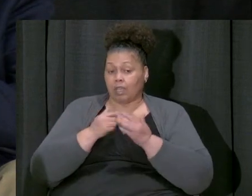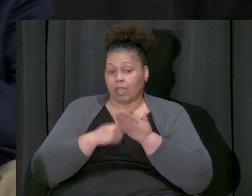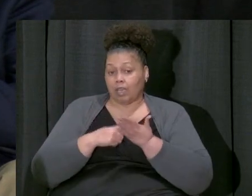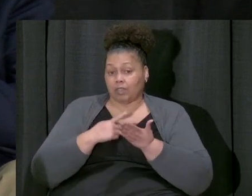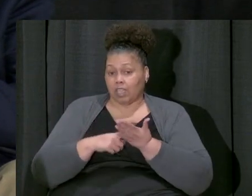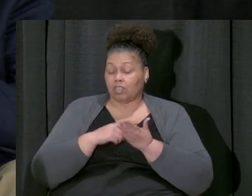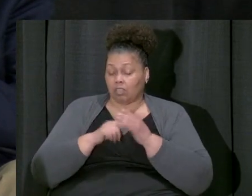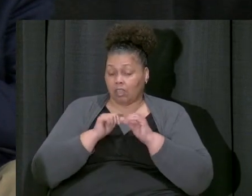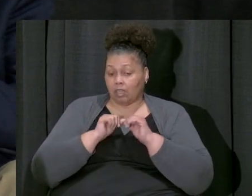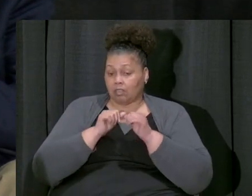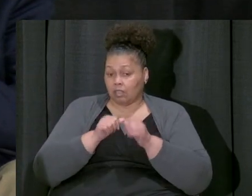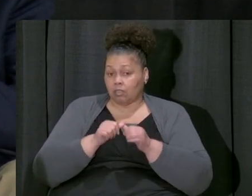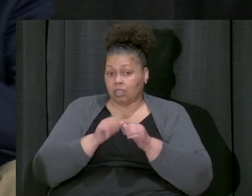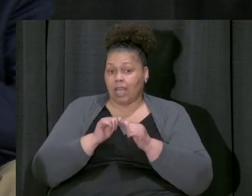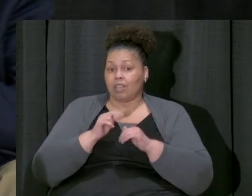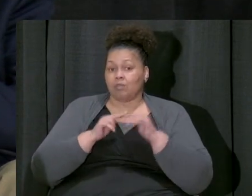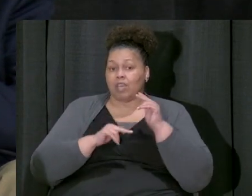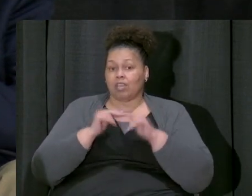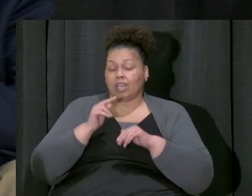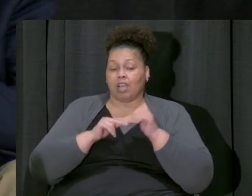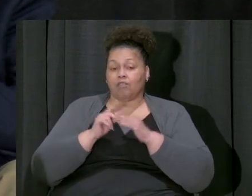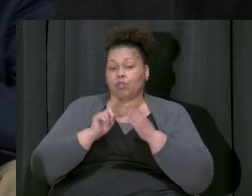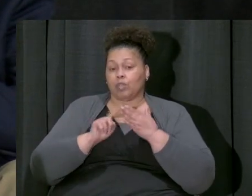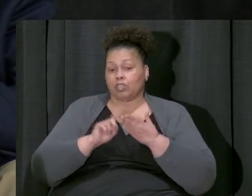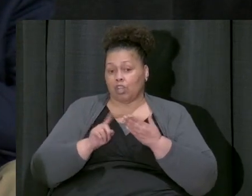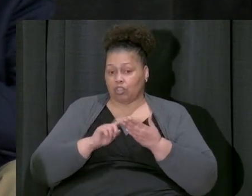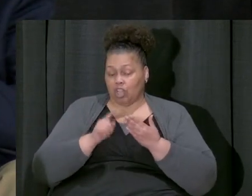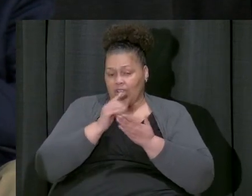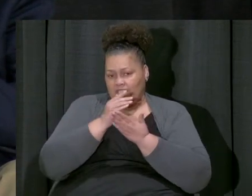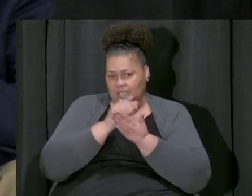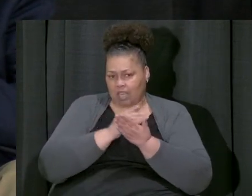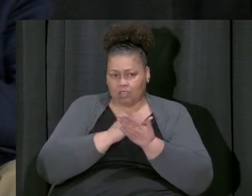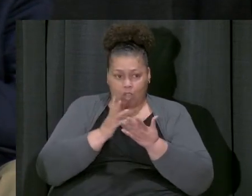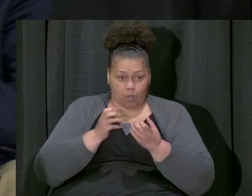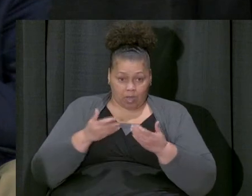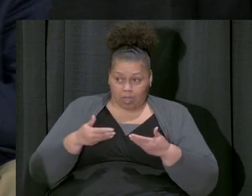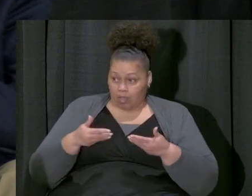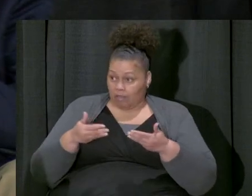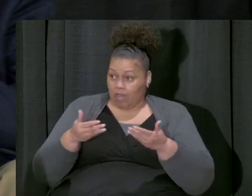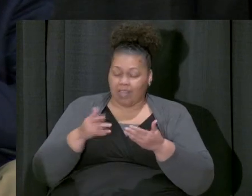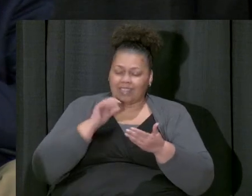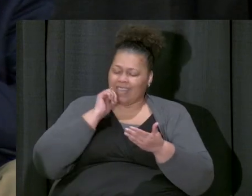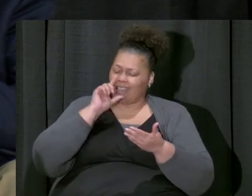continues, and the building of the research agenda. So I wanted to invite not just the